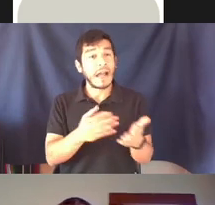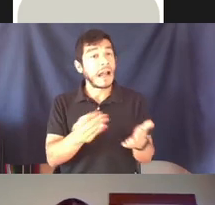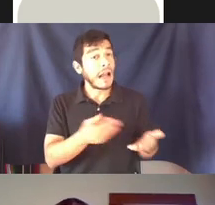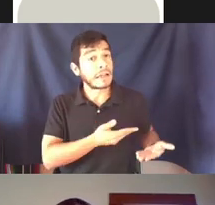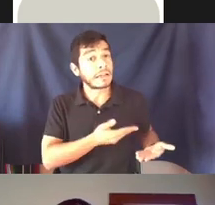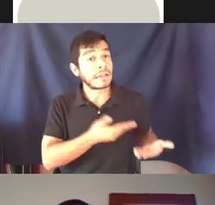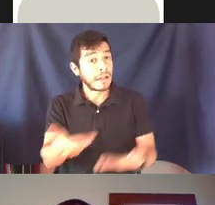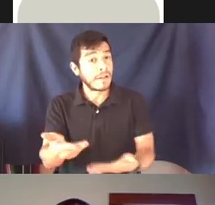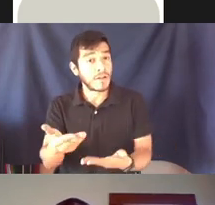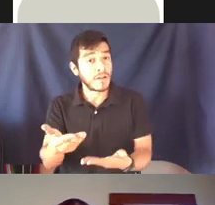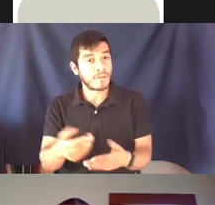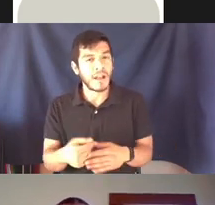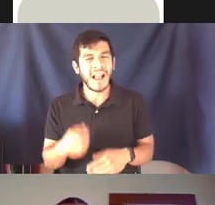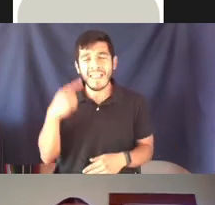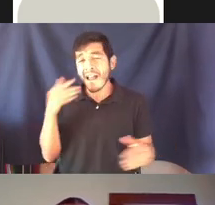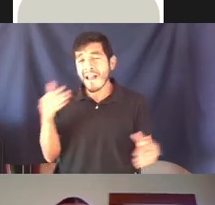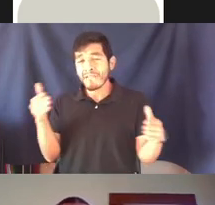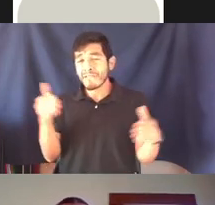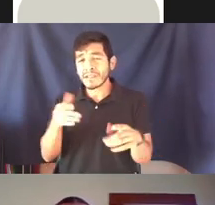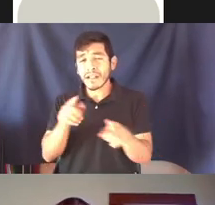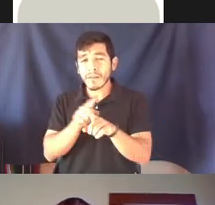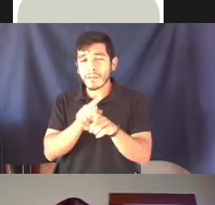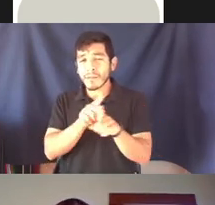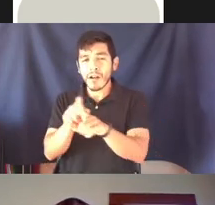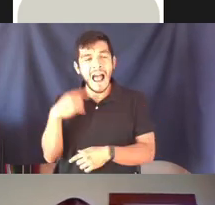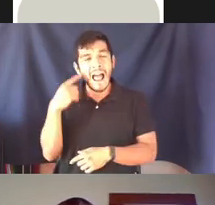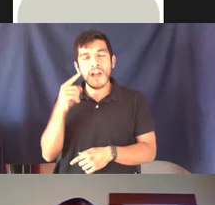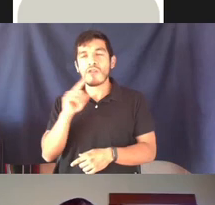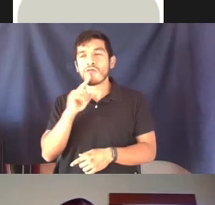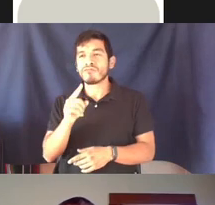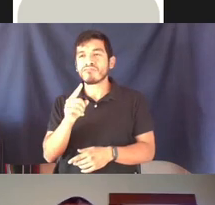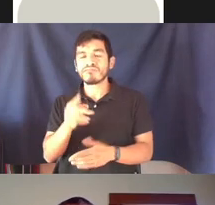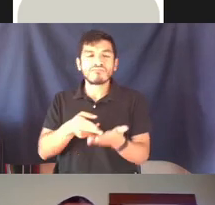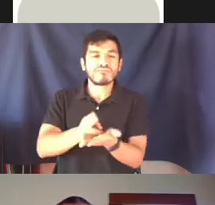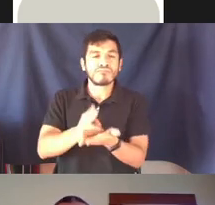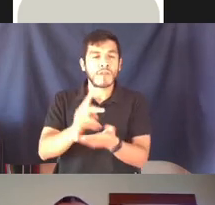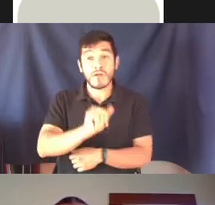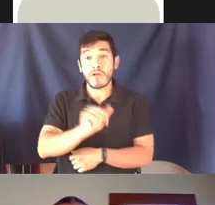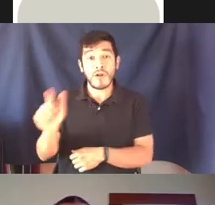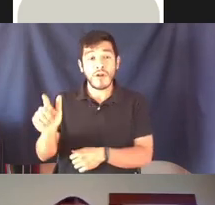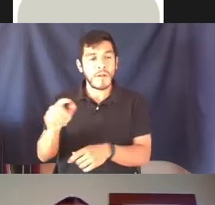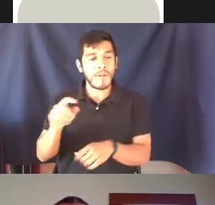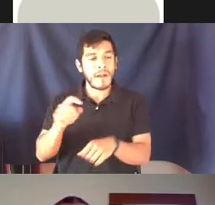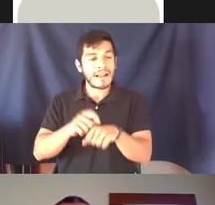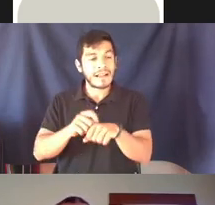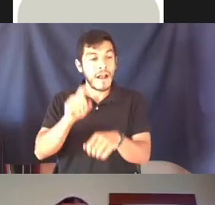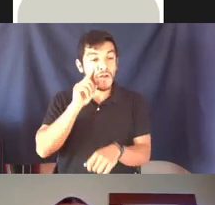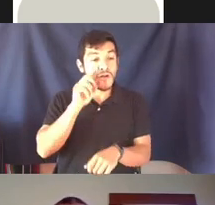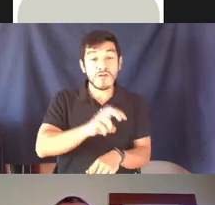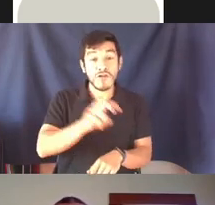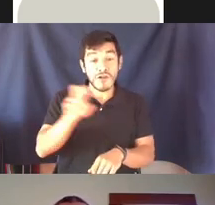is true for the field writ large, I think times of transition, whether that's middle to high school to